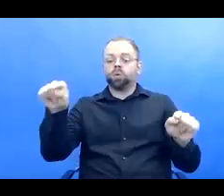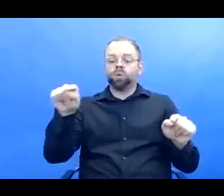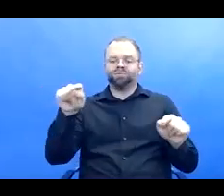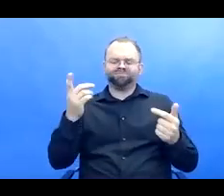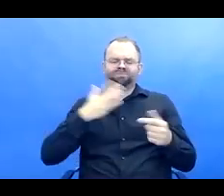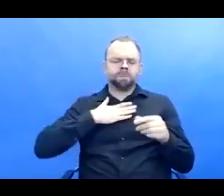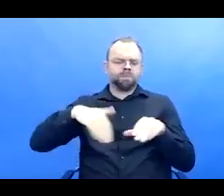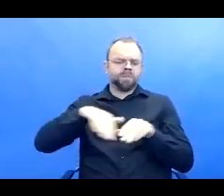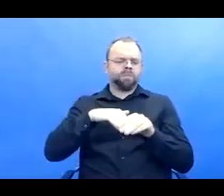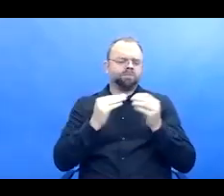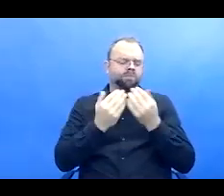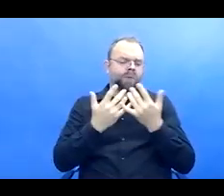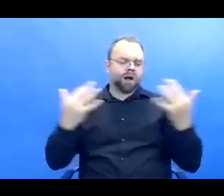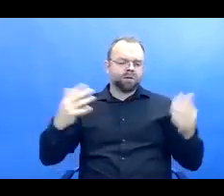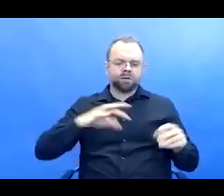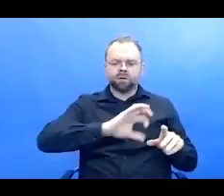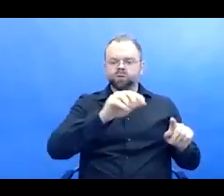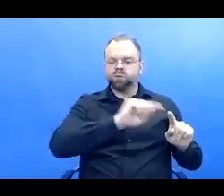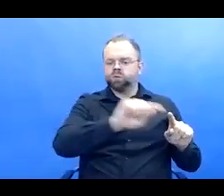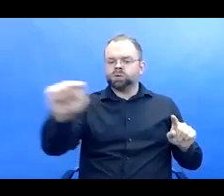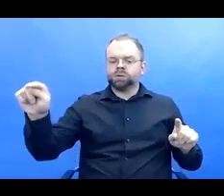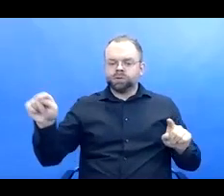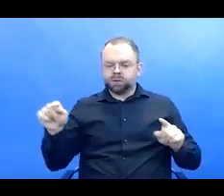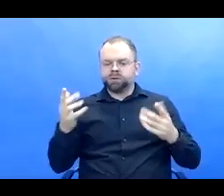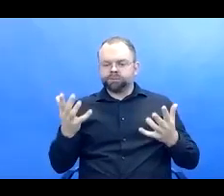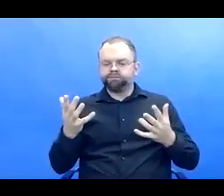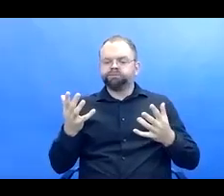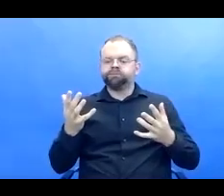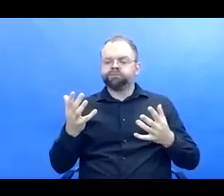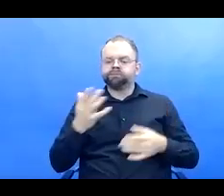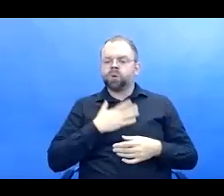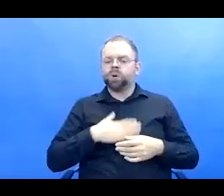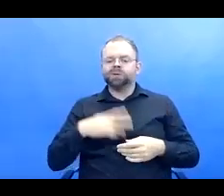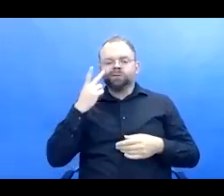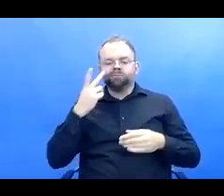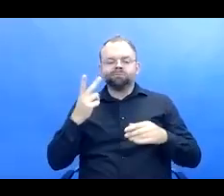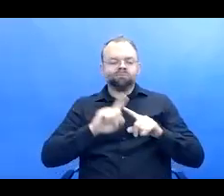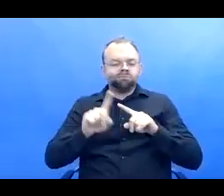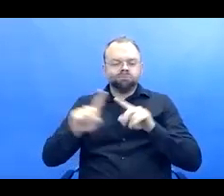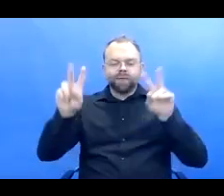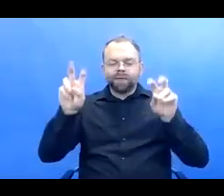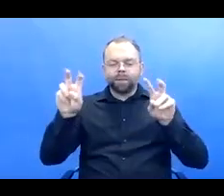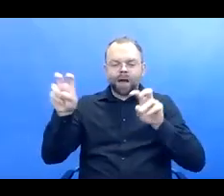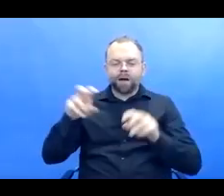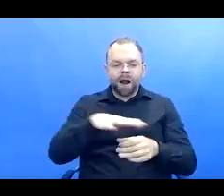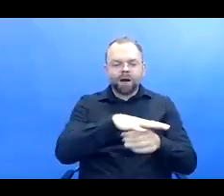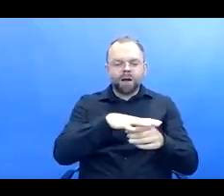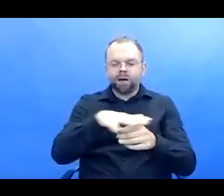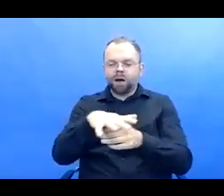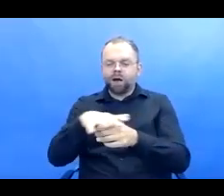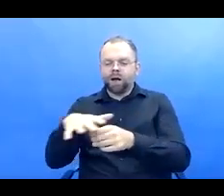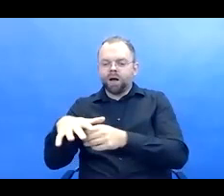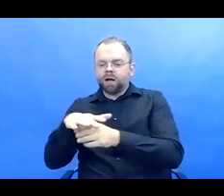comes to immediate emergency response on disability and COVID, but also beyond that when it comes to